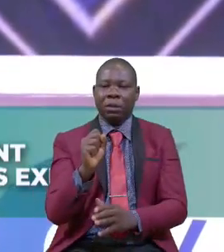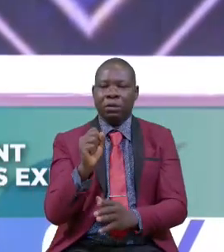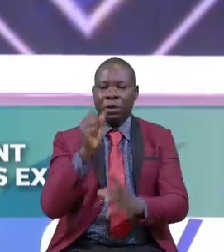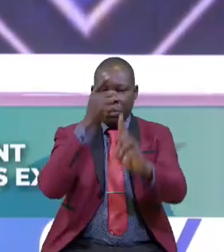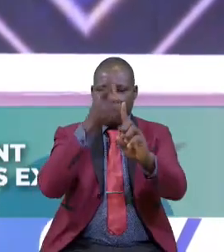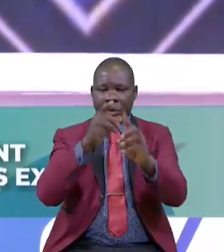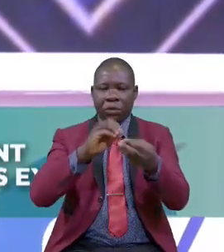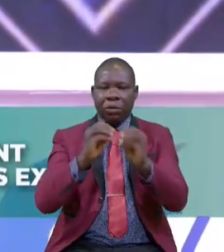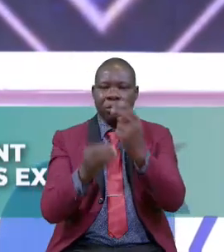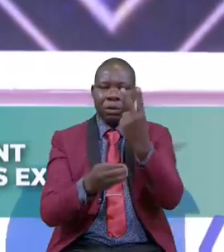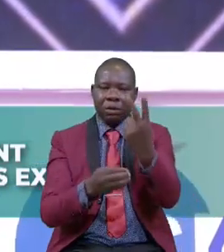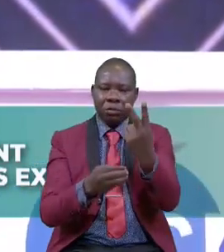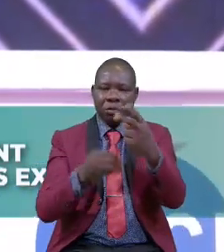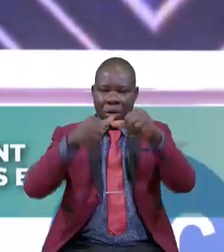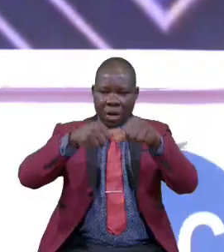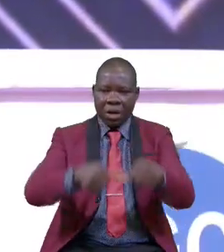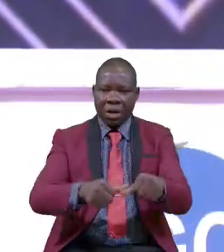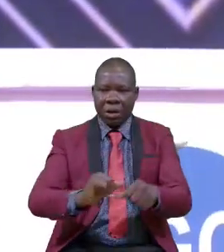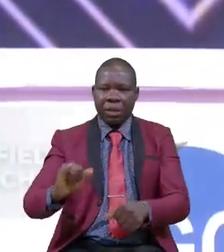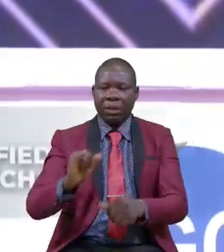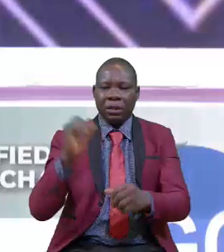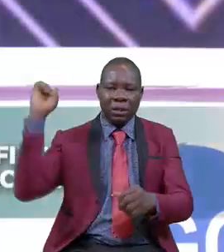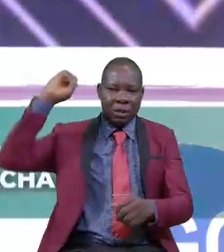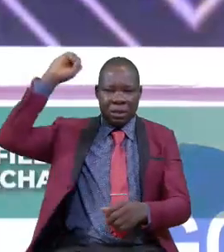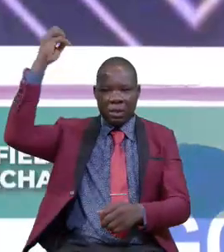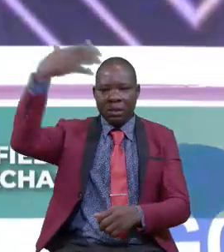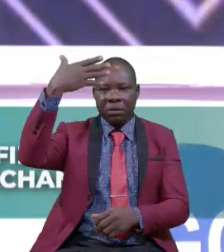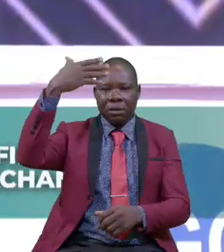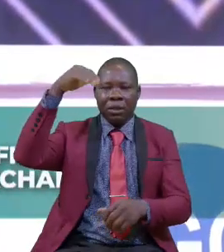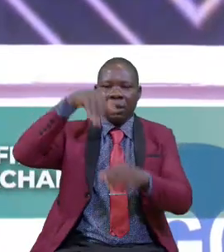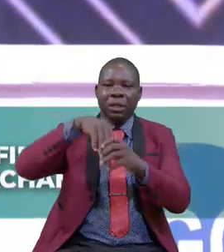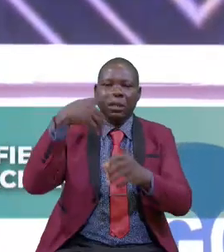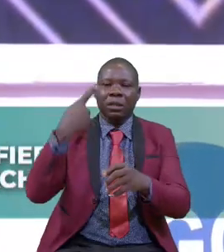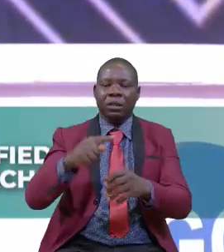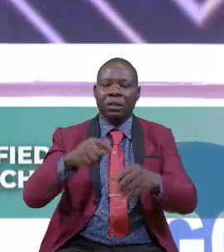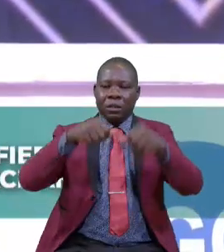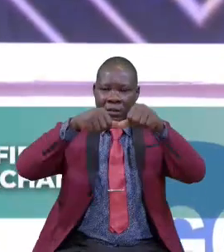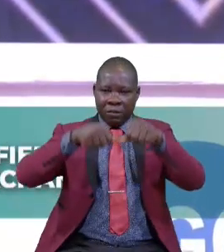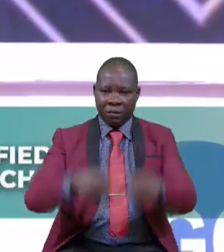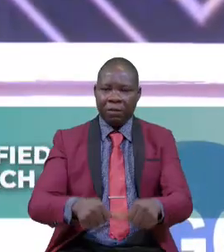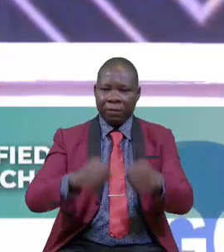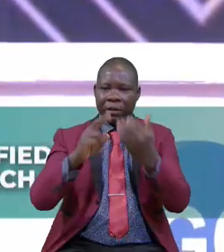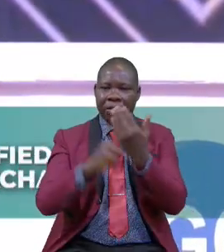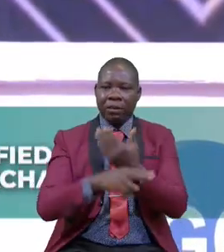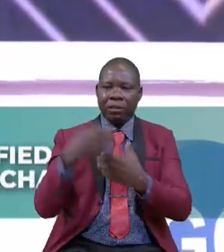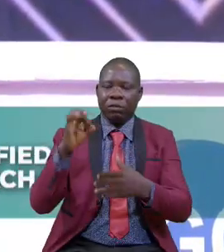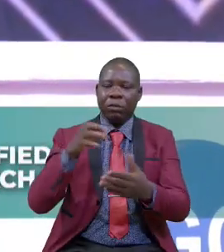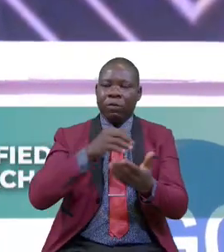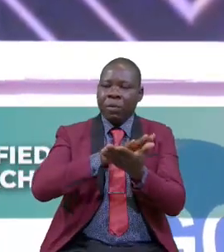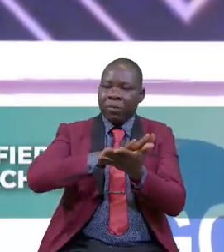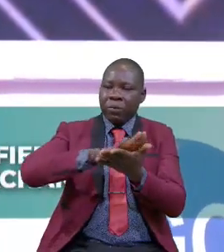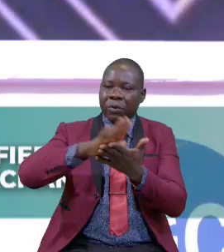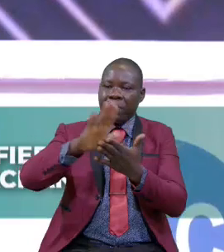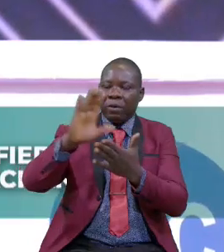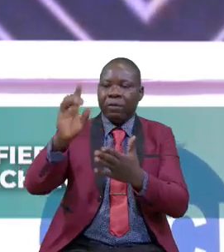abiding grace in the steadfastness of purified saints. And number